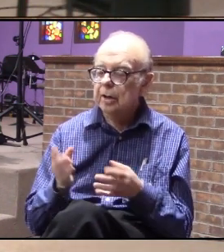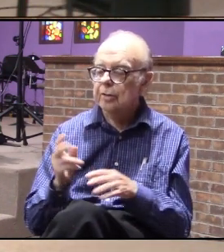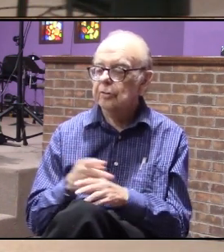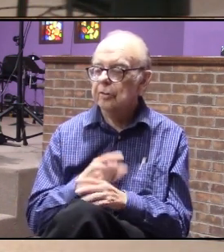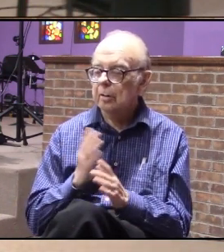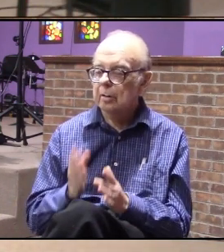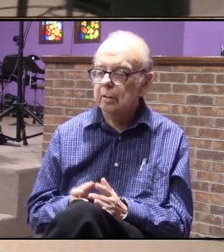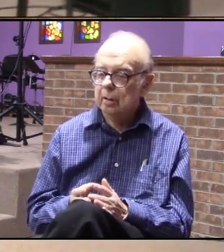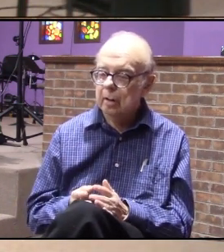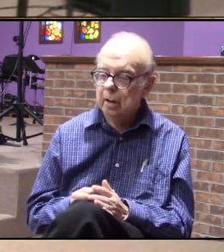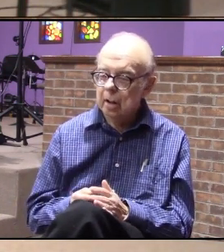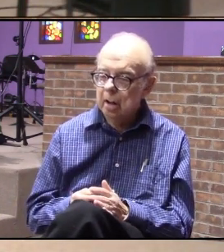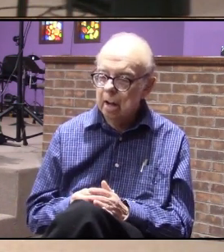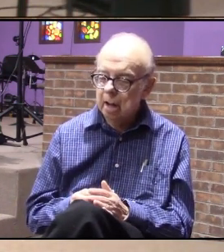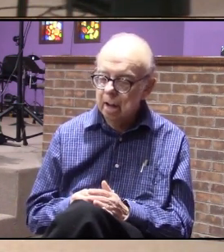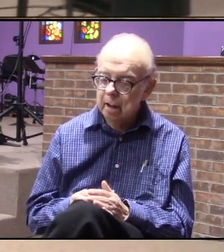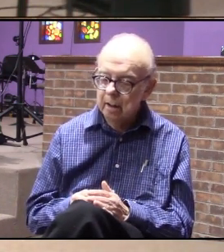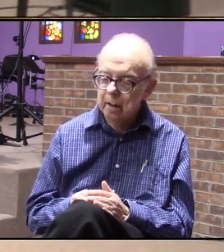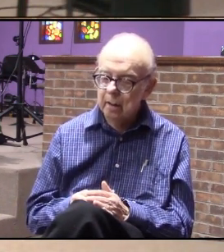And he says, you know what,